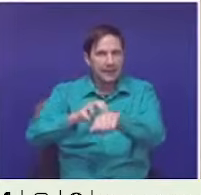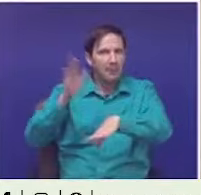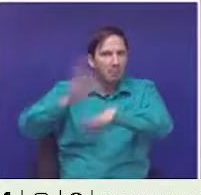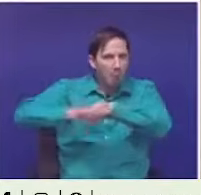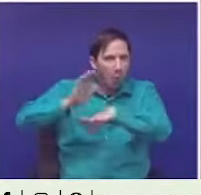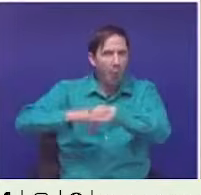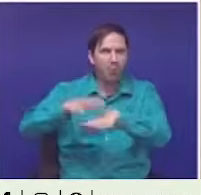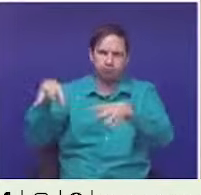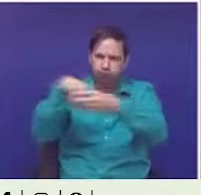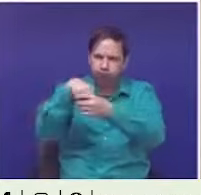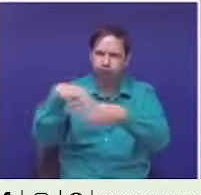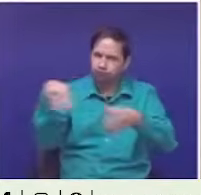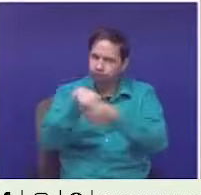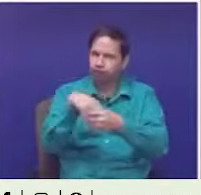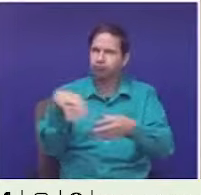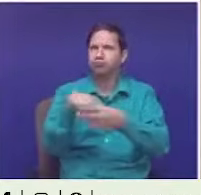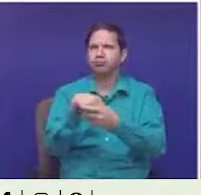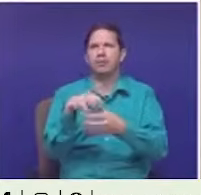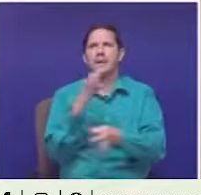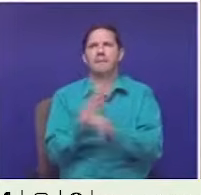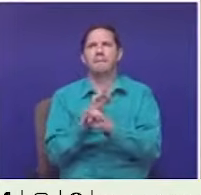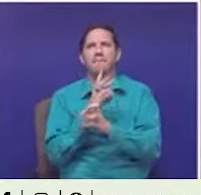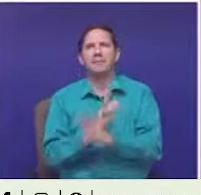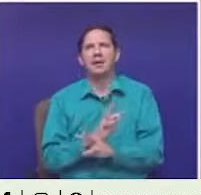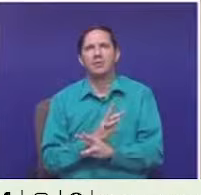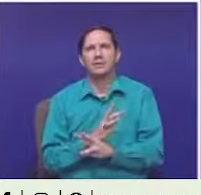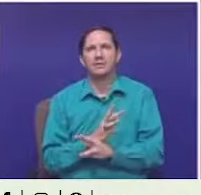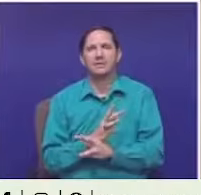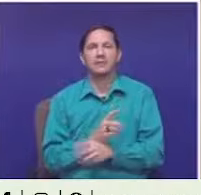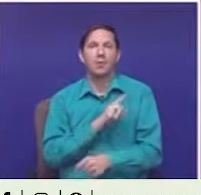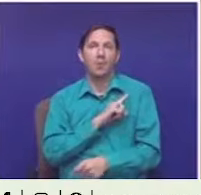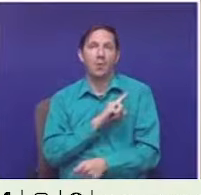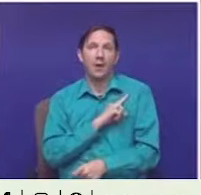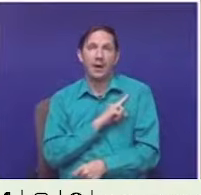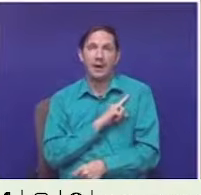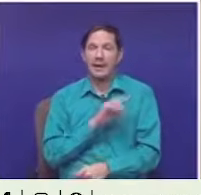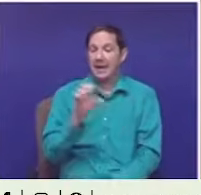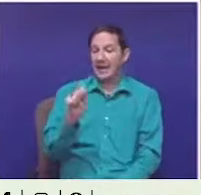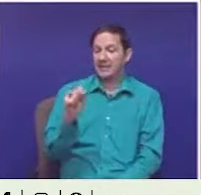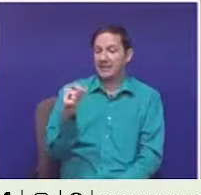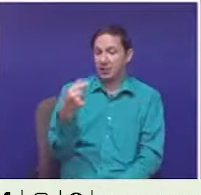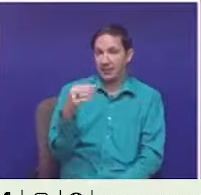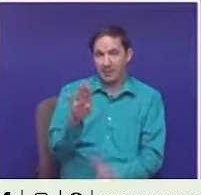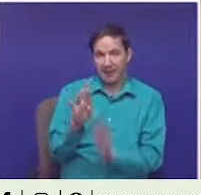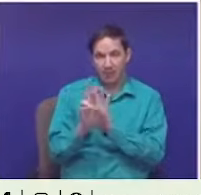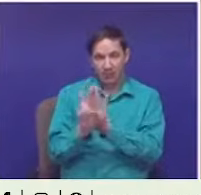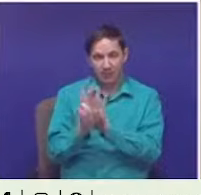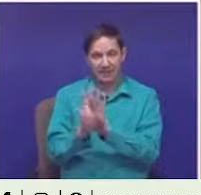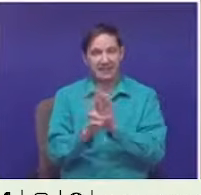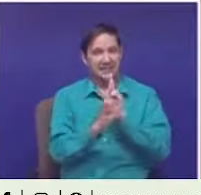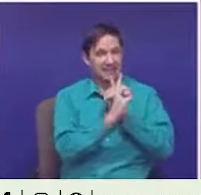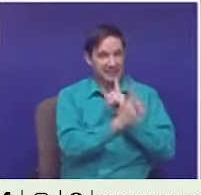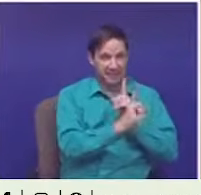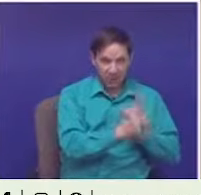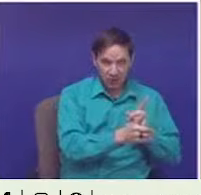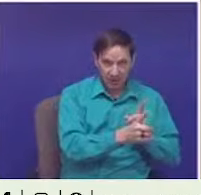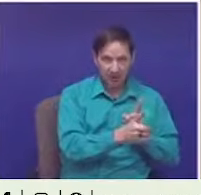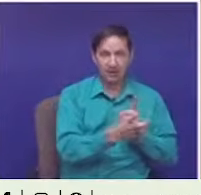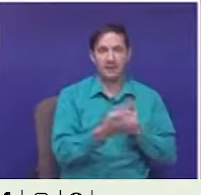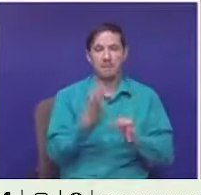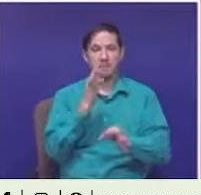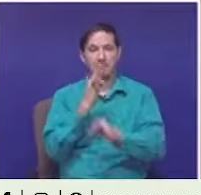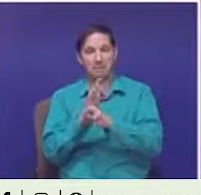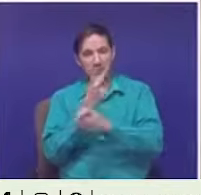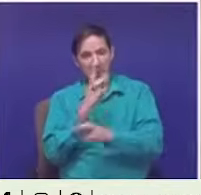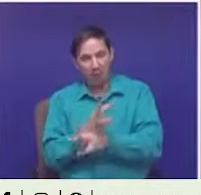in the SGB. And that's why there is this relationship, because the SGB is a representative of teachers, the representative of the